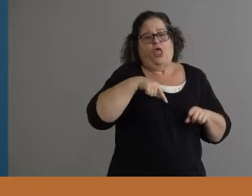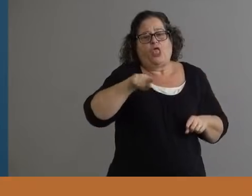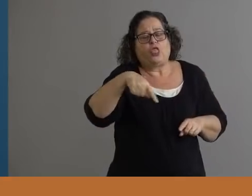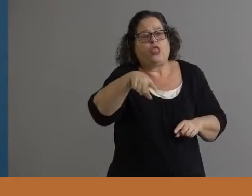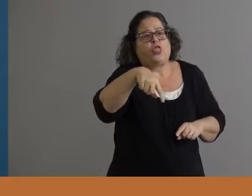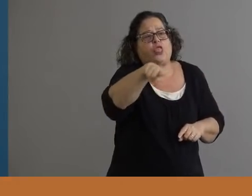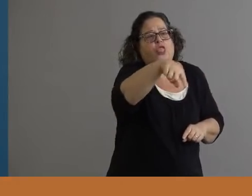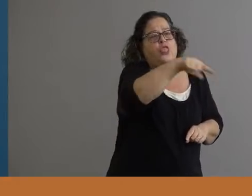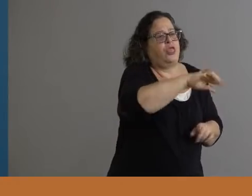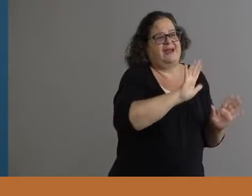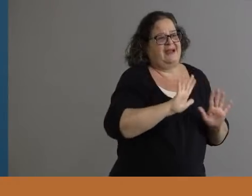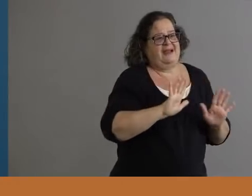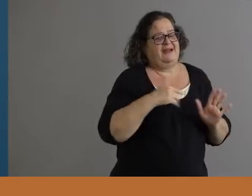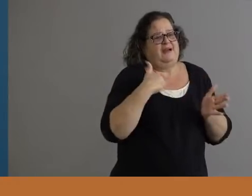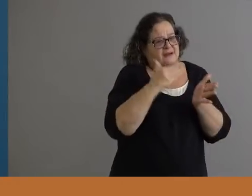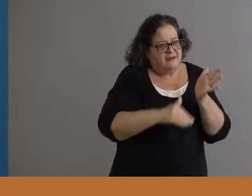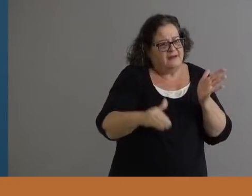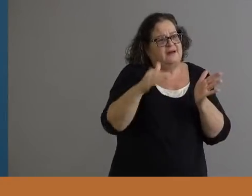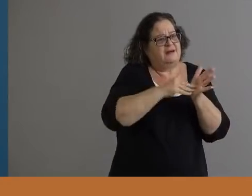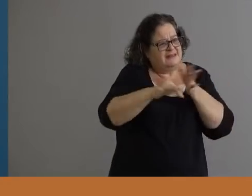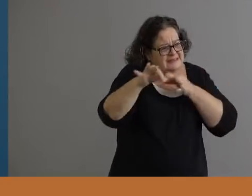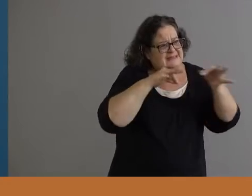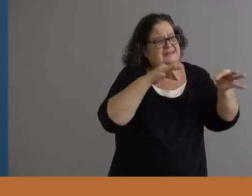to whatever